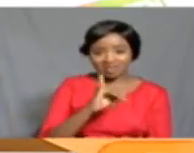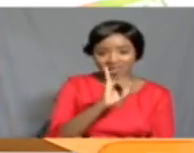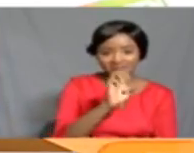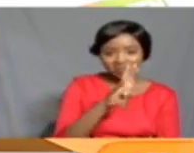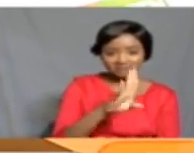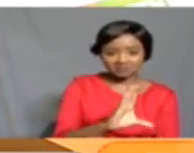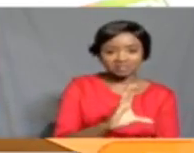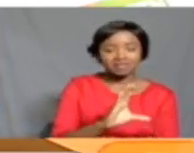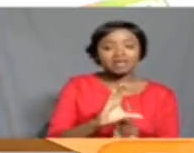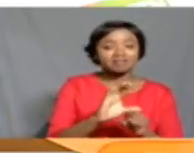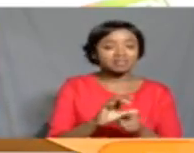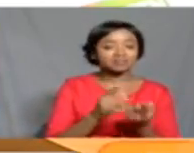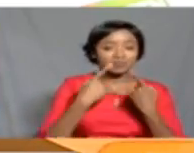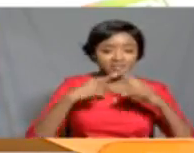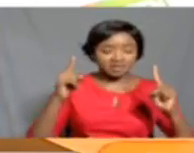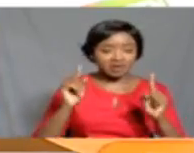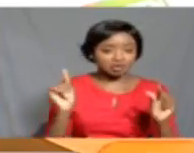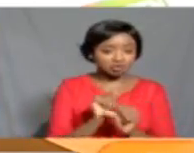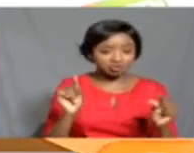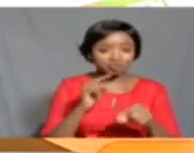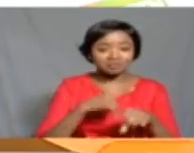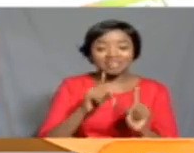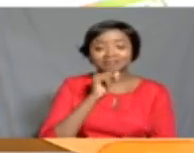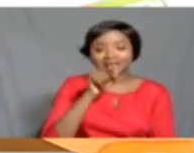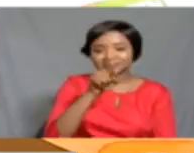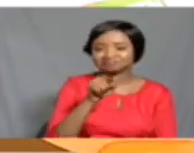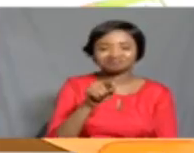final declaration, but we understand Macharia Njeru is